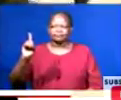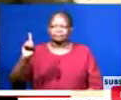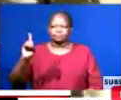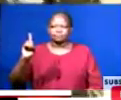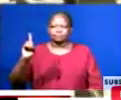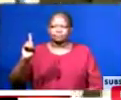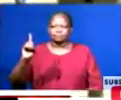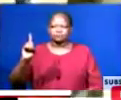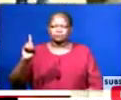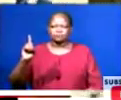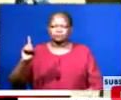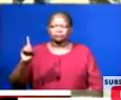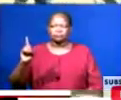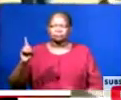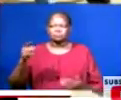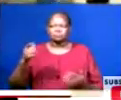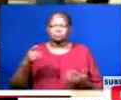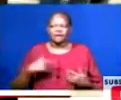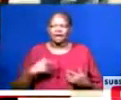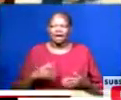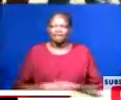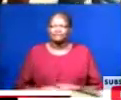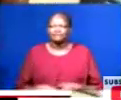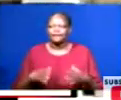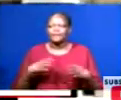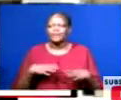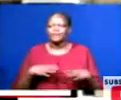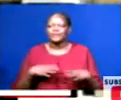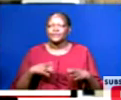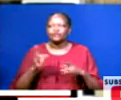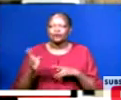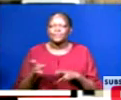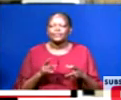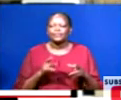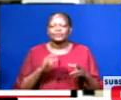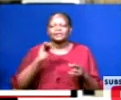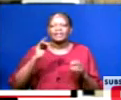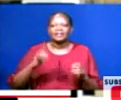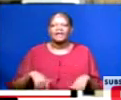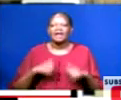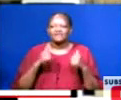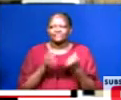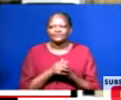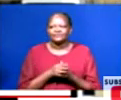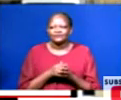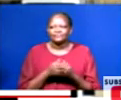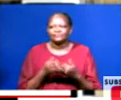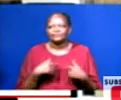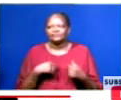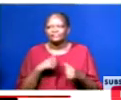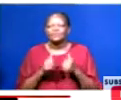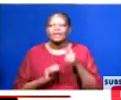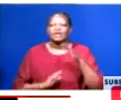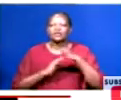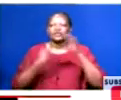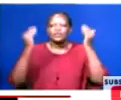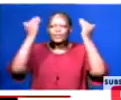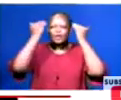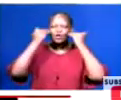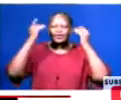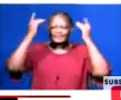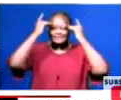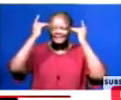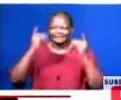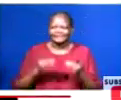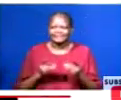the hustle and bustle of normal city life was a buzz amid the brewing storm over the Supreme Court ruling,